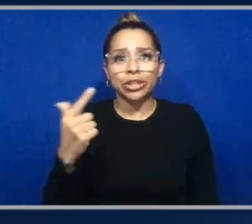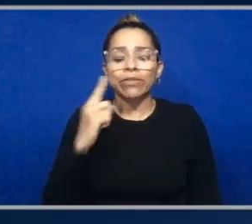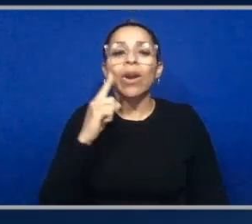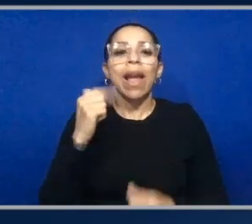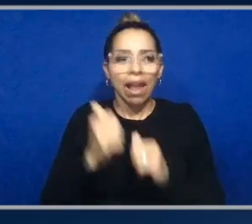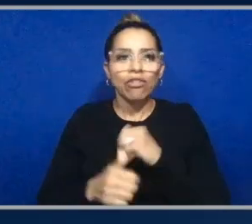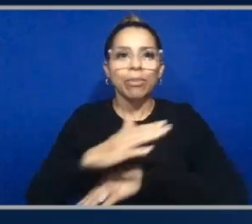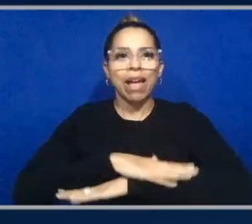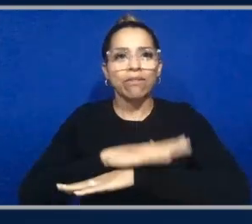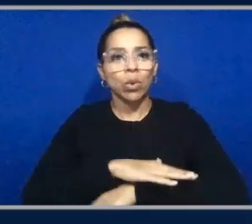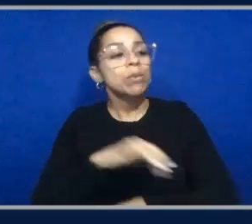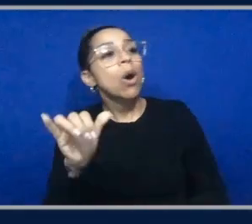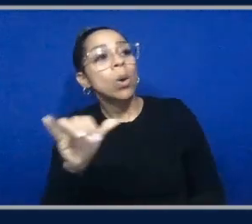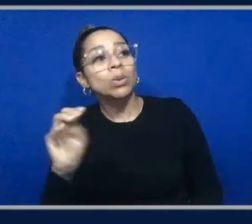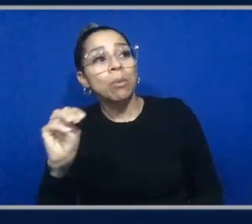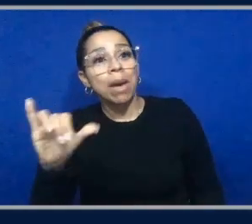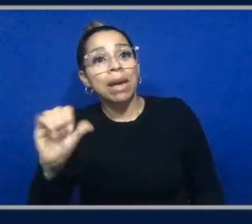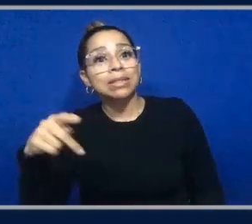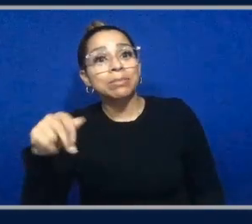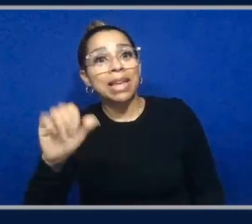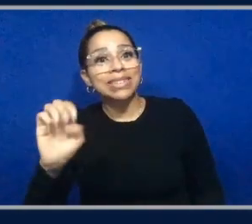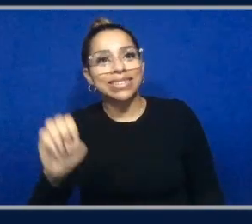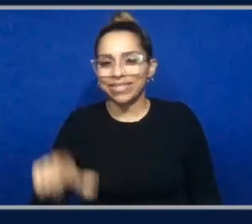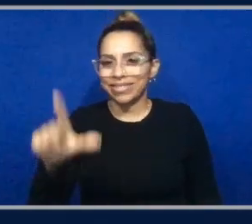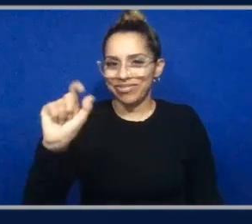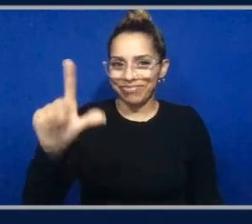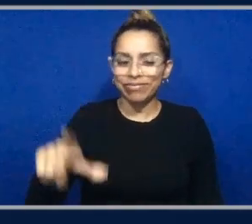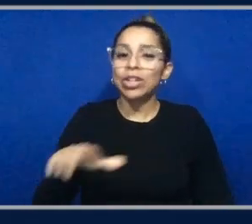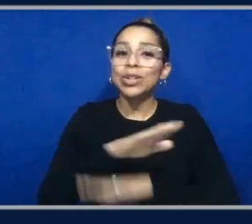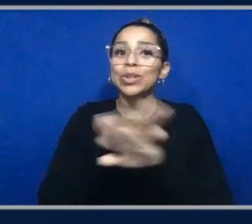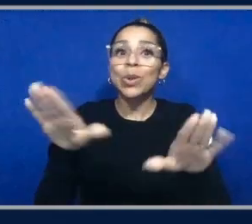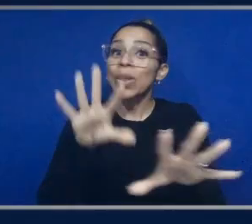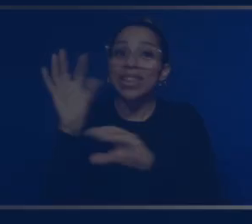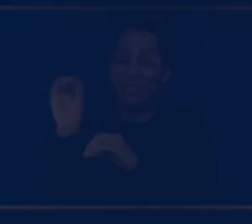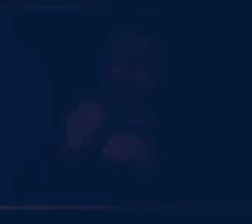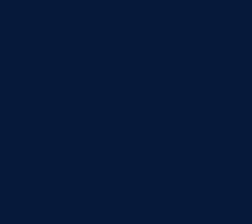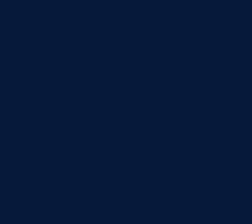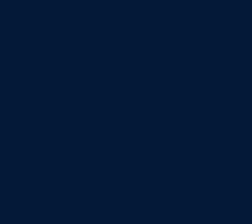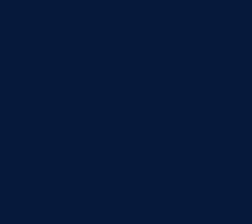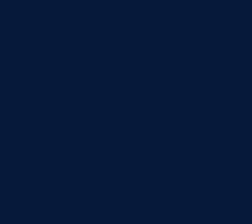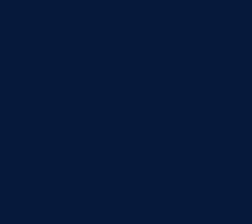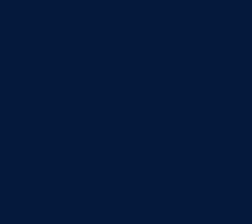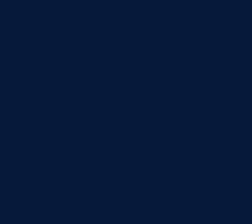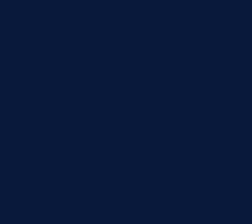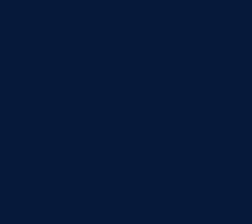The head scoopers. Friends, don't go anywhere. More content coming up. Bye.